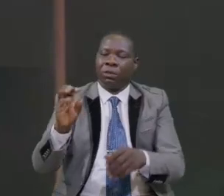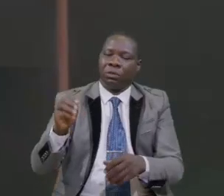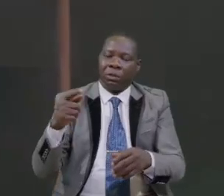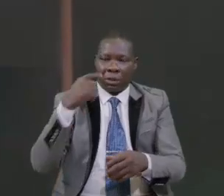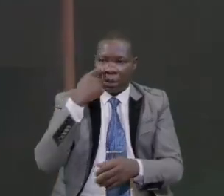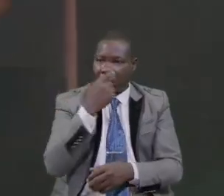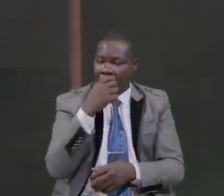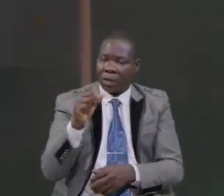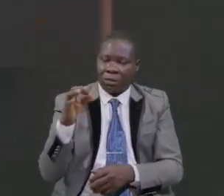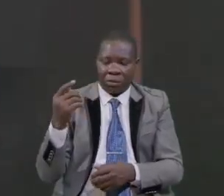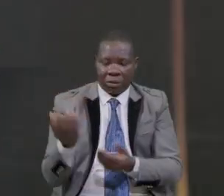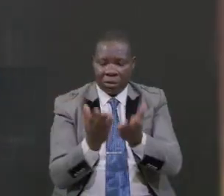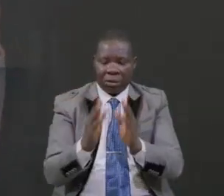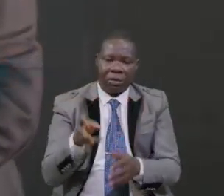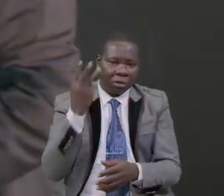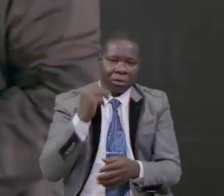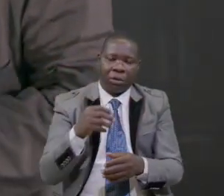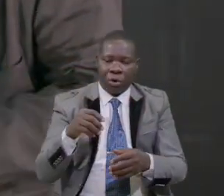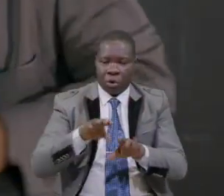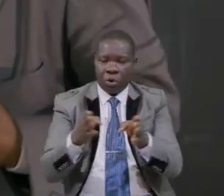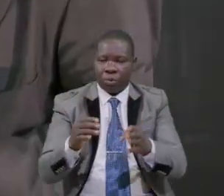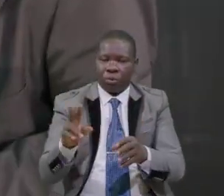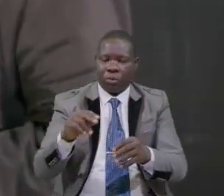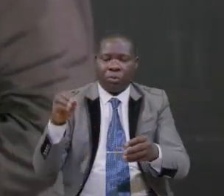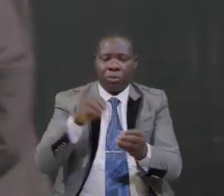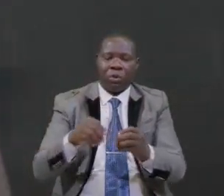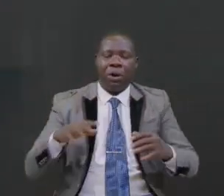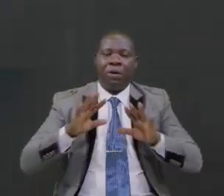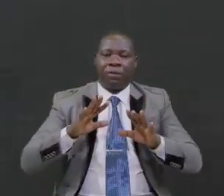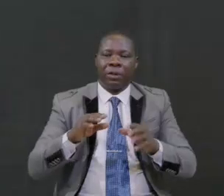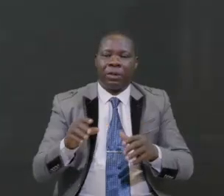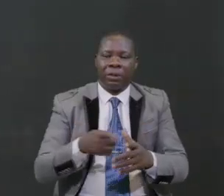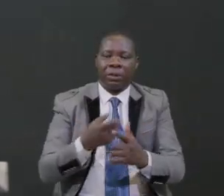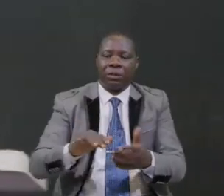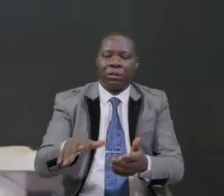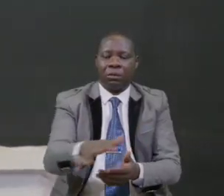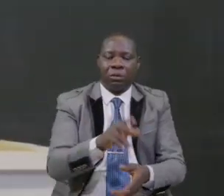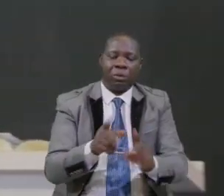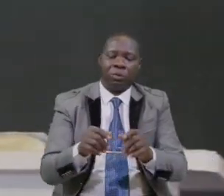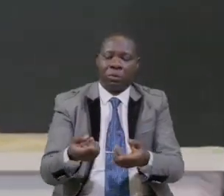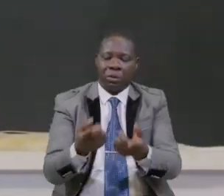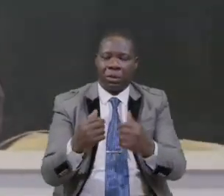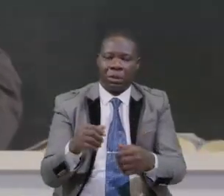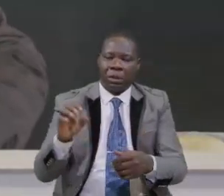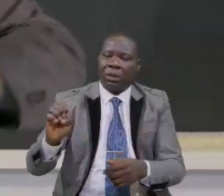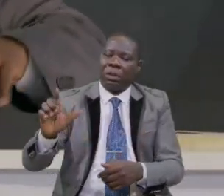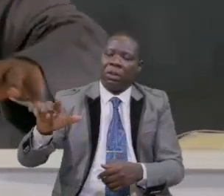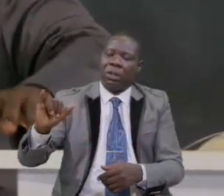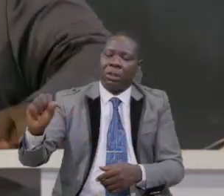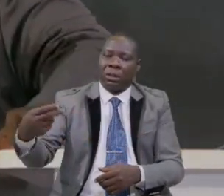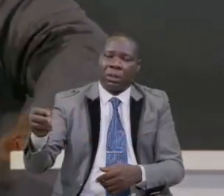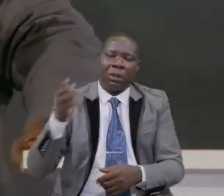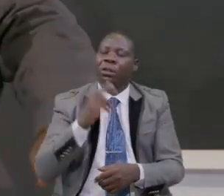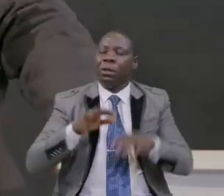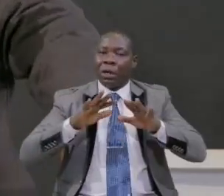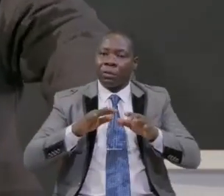no more fear. And then those people came, and Elisha did not panic. He stayed there. And these messengers